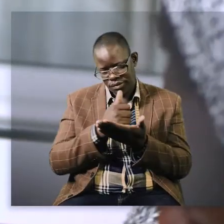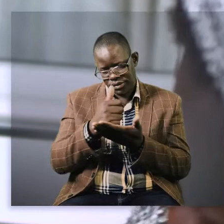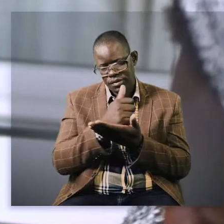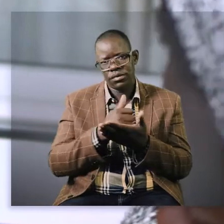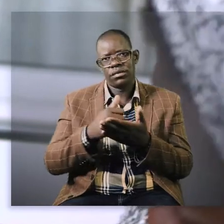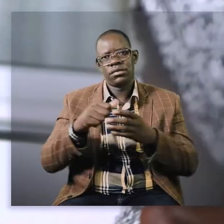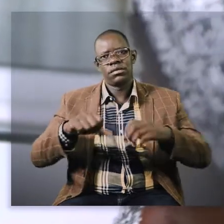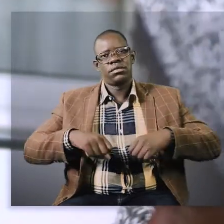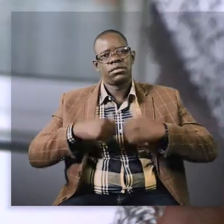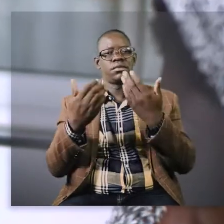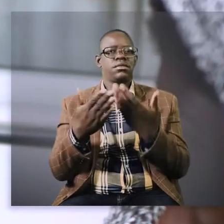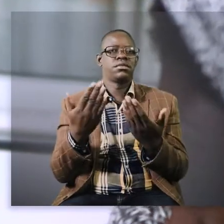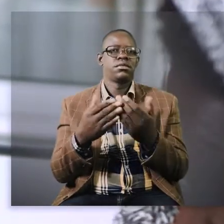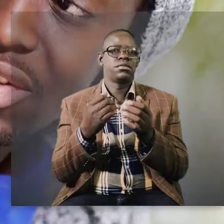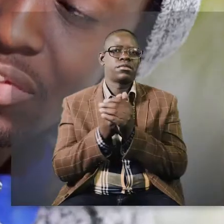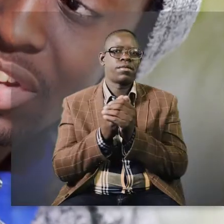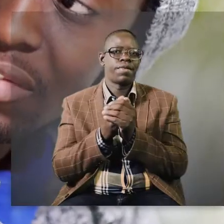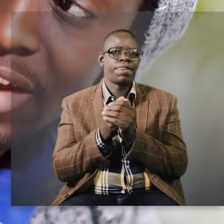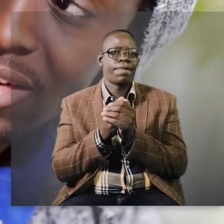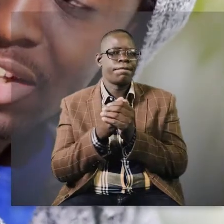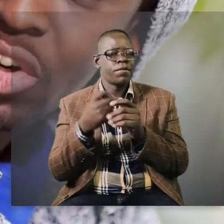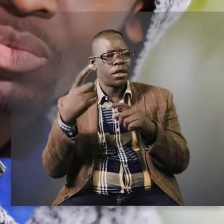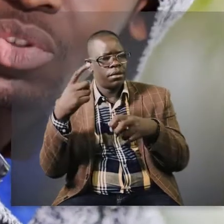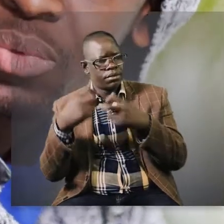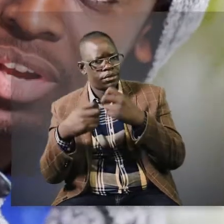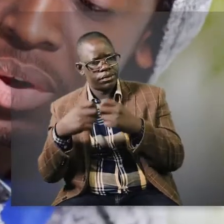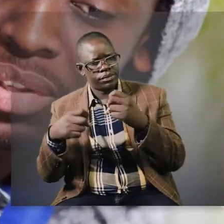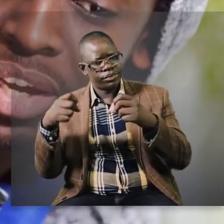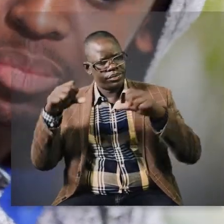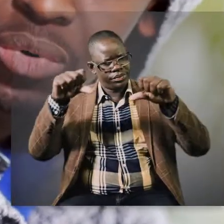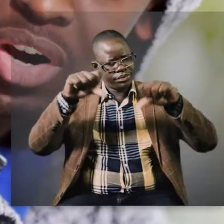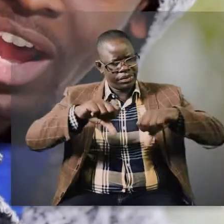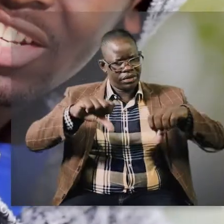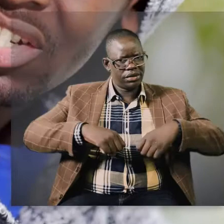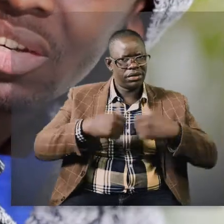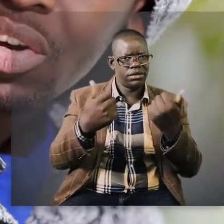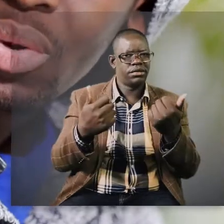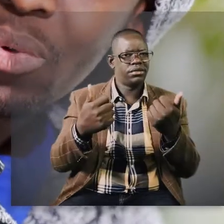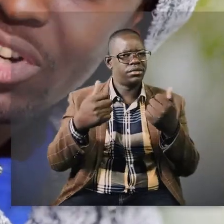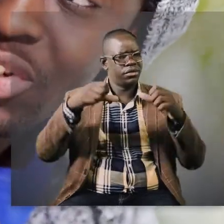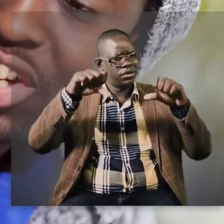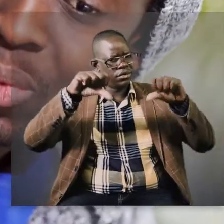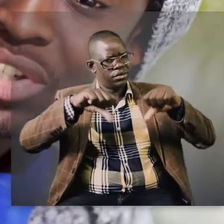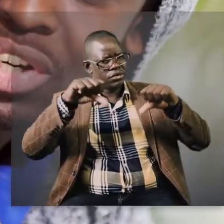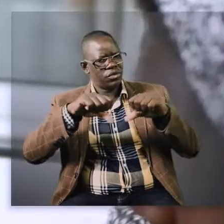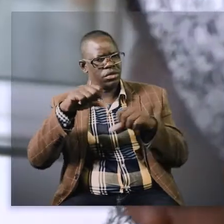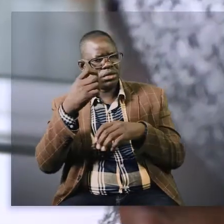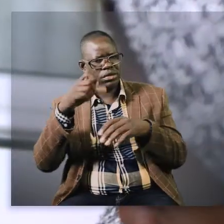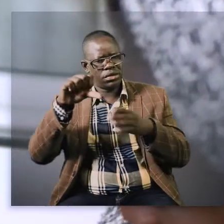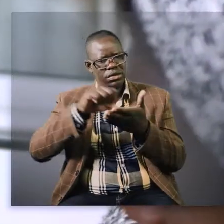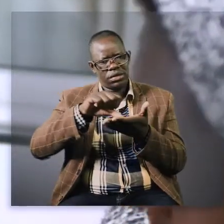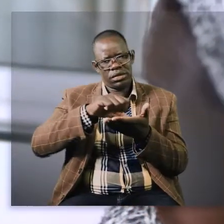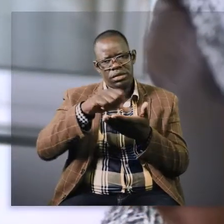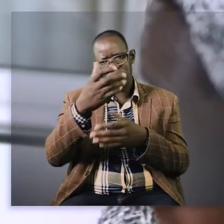being healthy were that simple. Yeah, there are several key factors that contribute to poor health, like poor hygiene, poor drinking water,